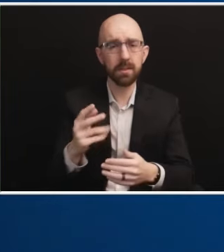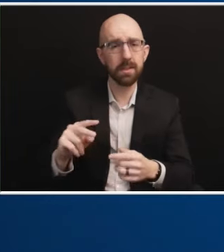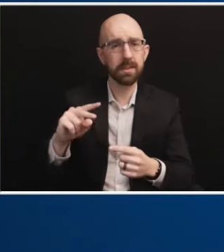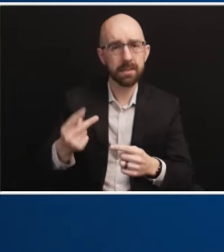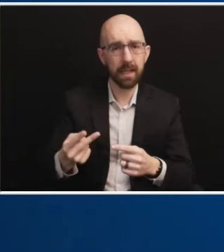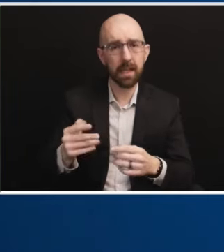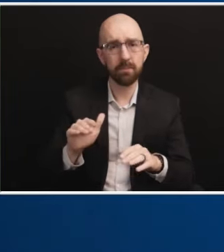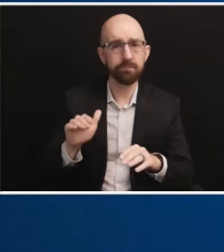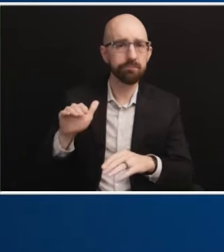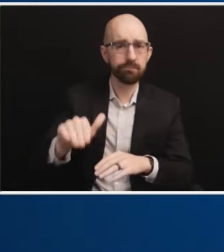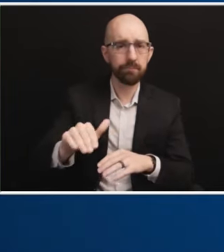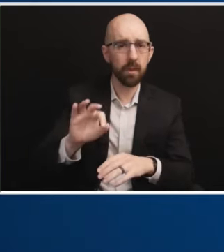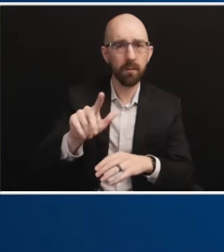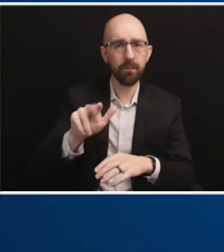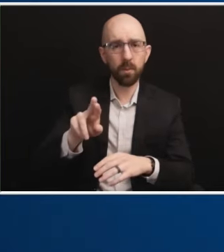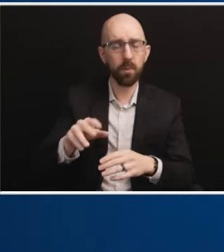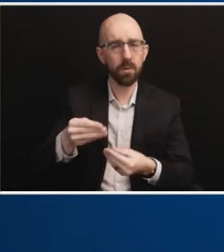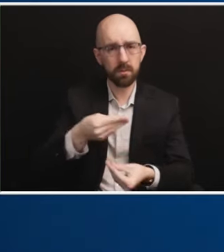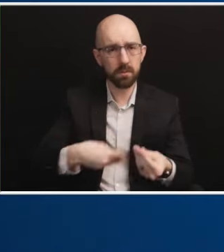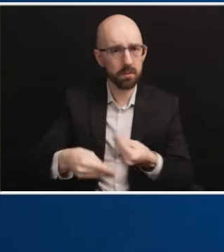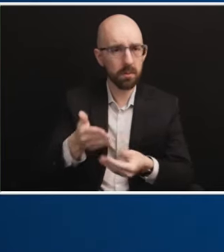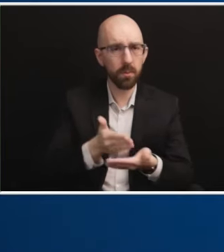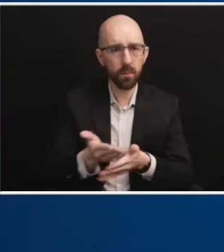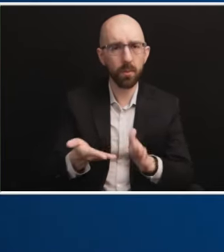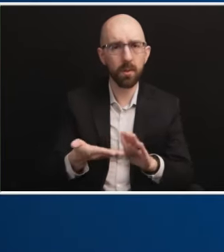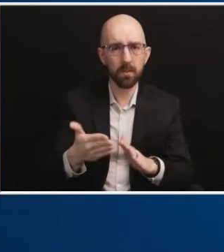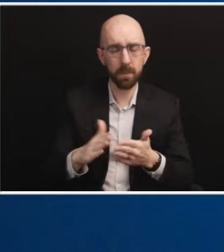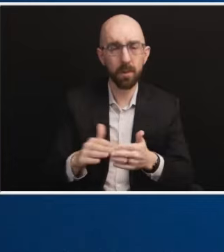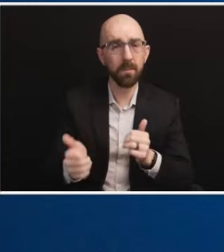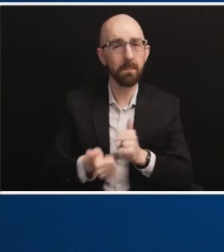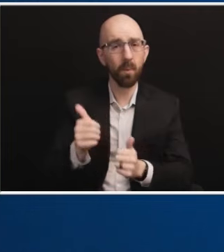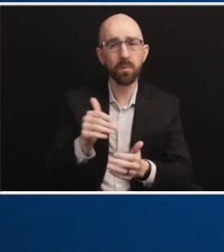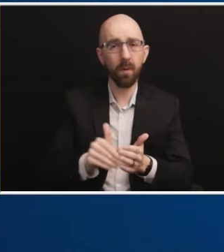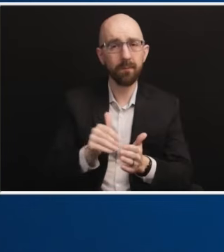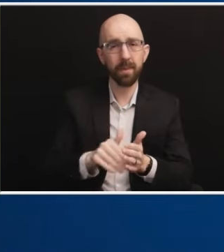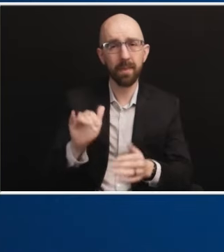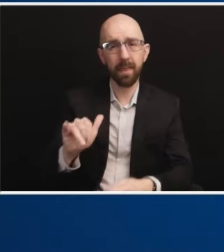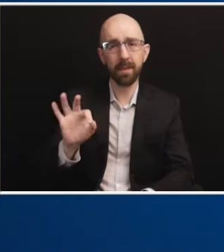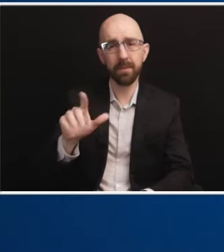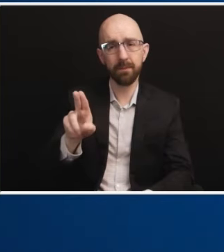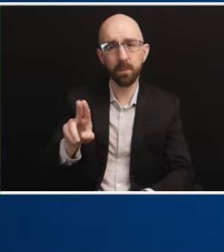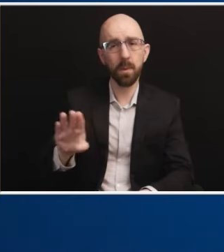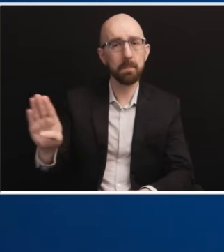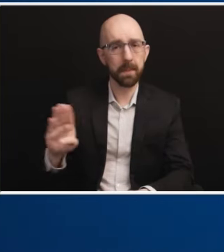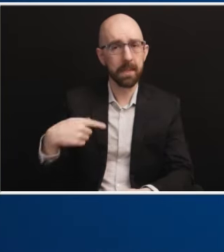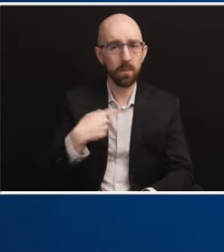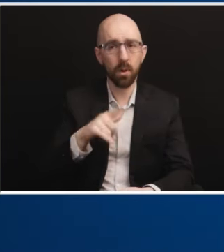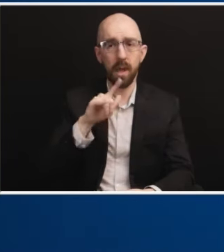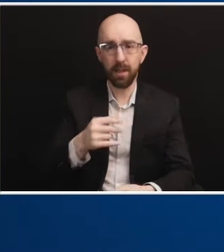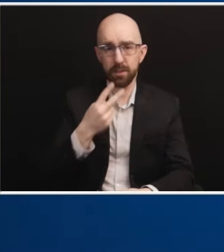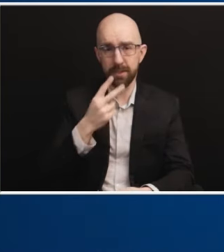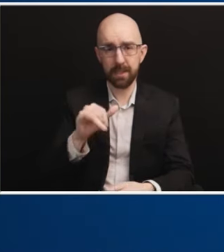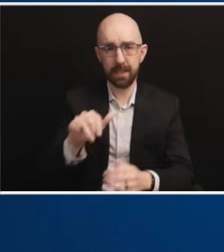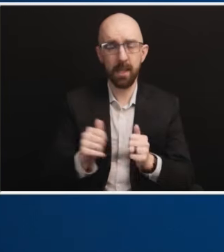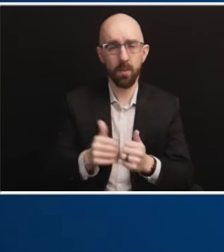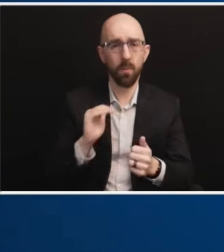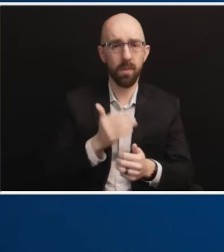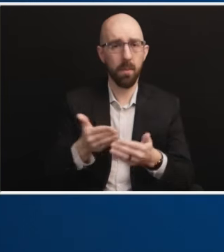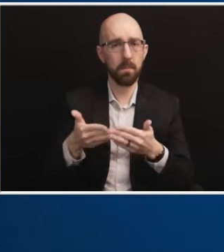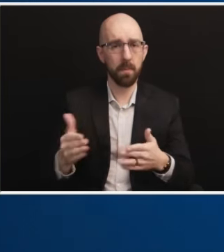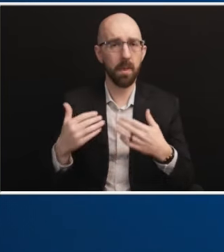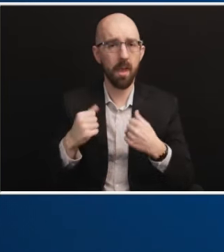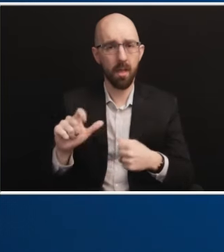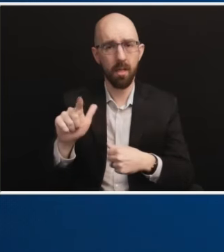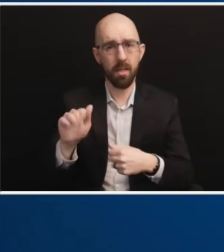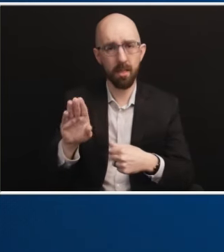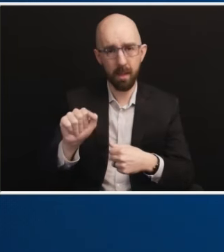influenza come through the community. Most of the time, that's going to be an influenza B, and we are actually seeing that with our public health laboratories and their reporting.